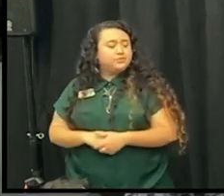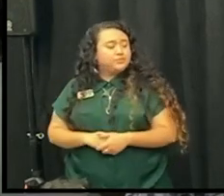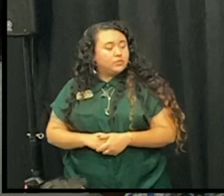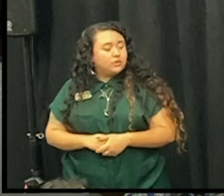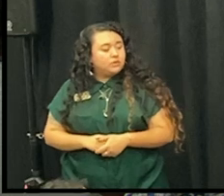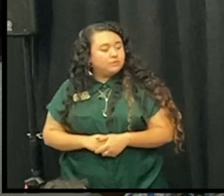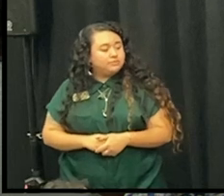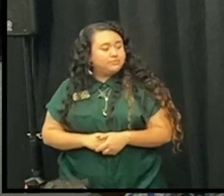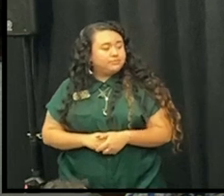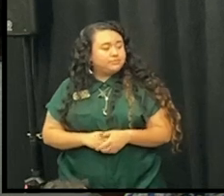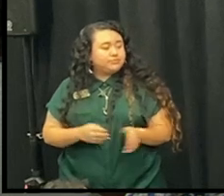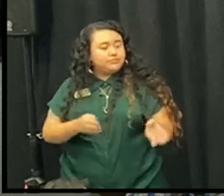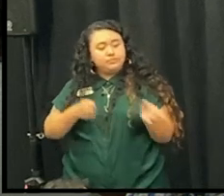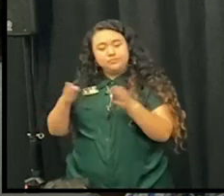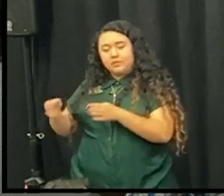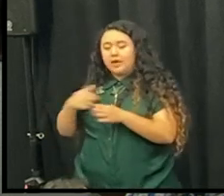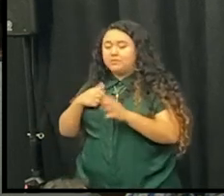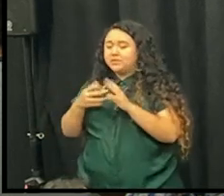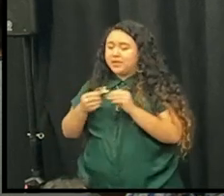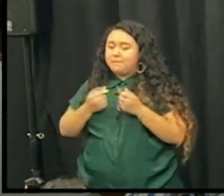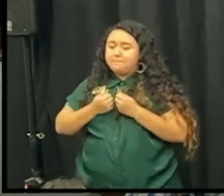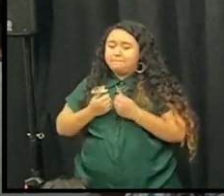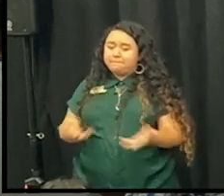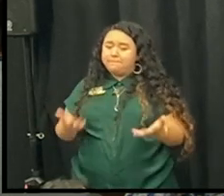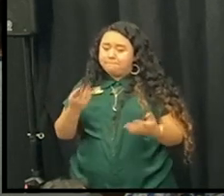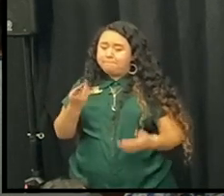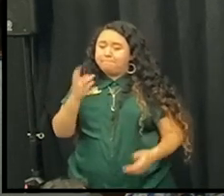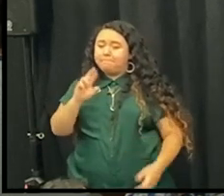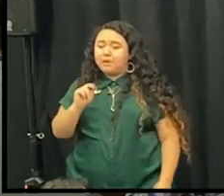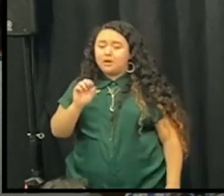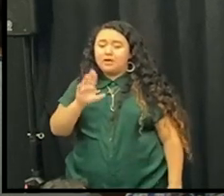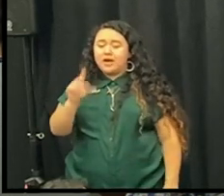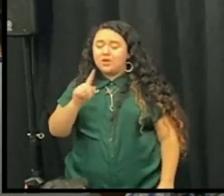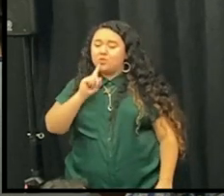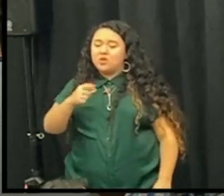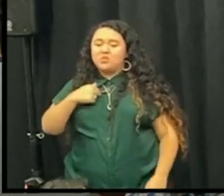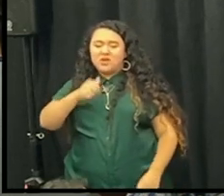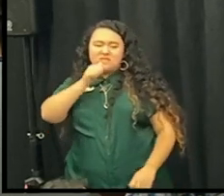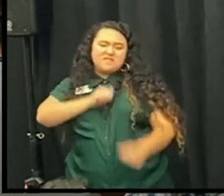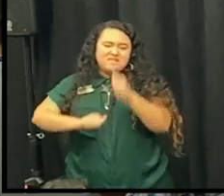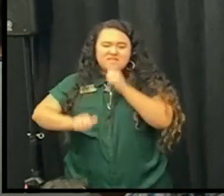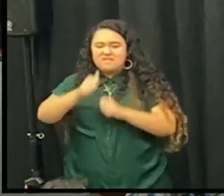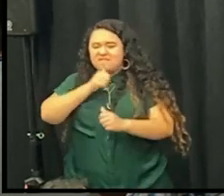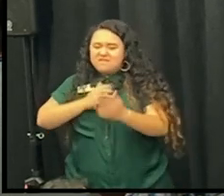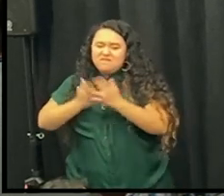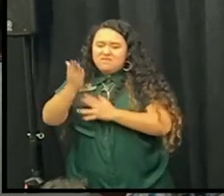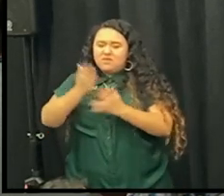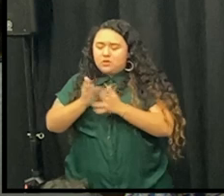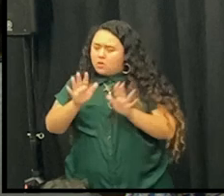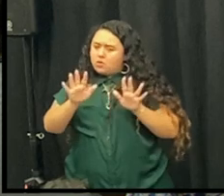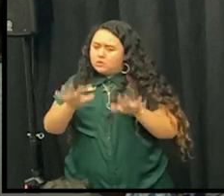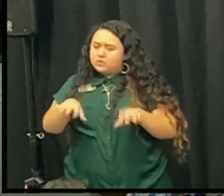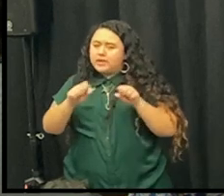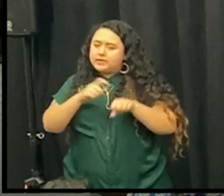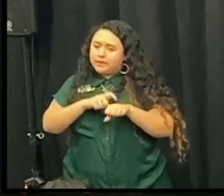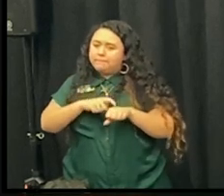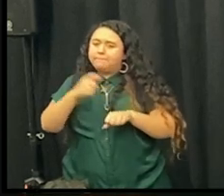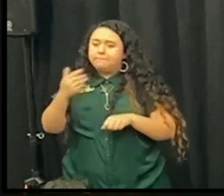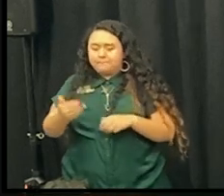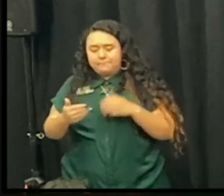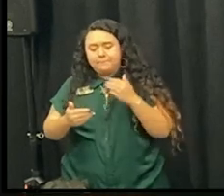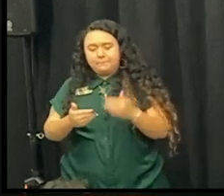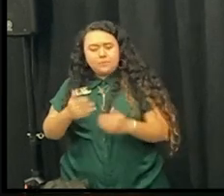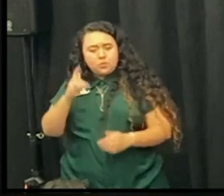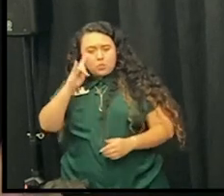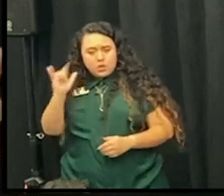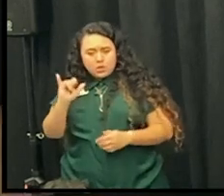I also wanted to say, burnout is real, and I think sometimes we are like, we just gotta power through. No, you can take time. And I think, what does that